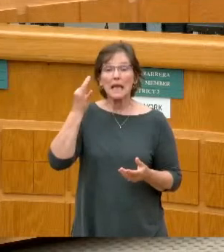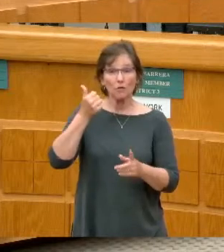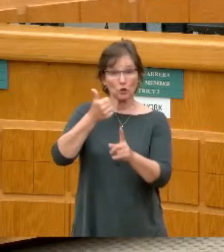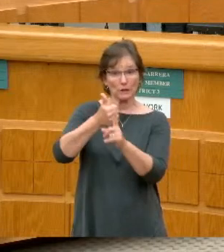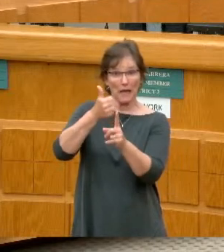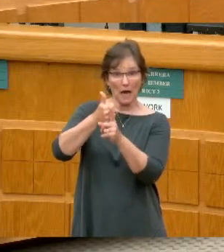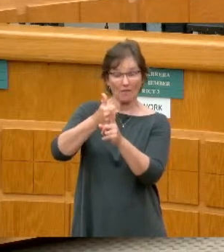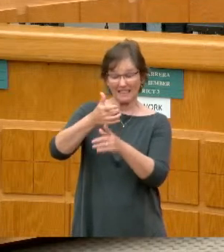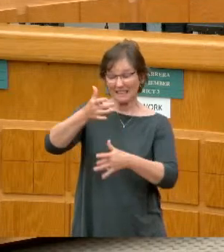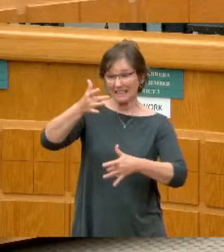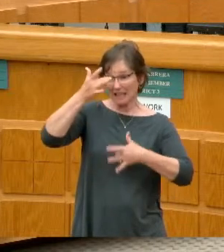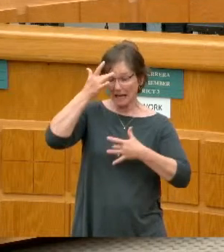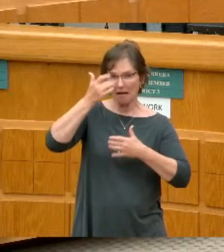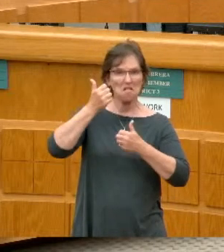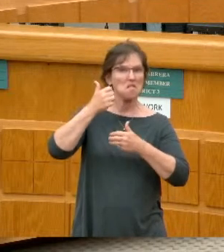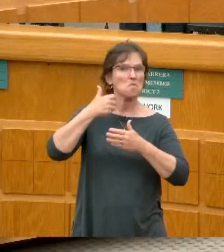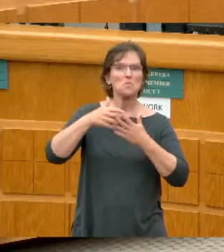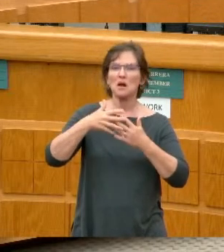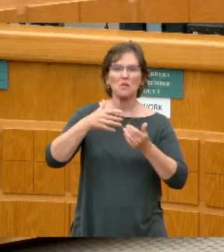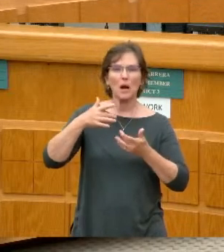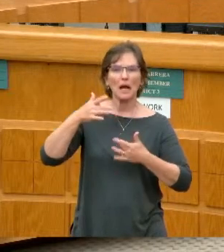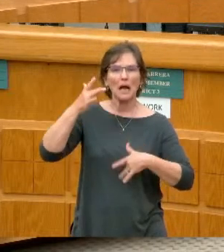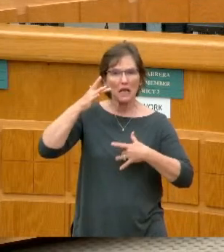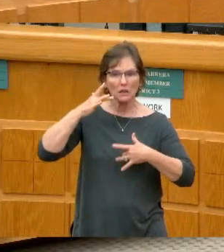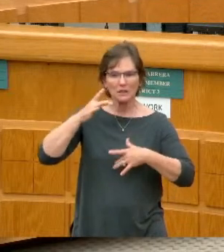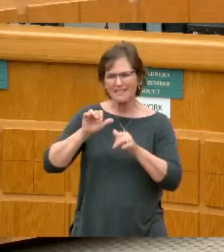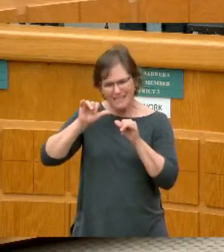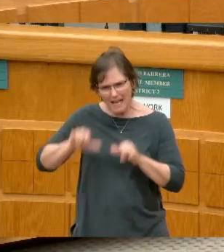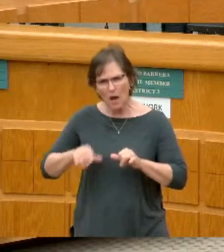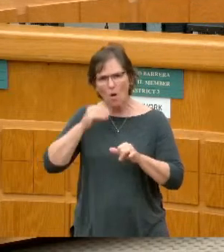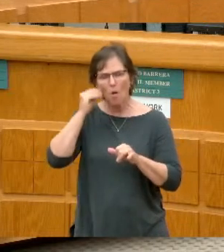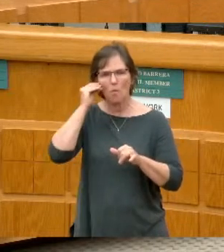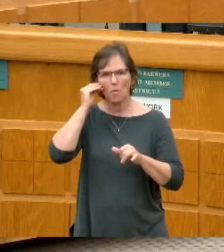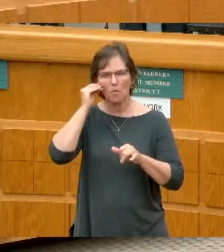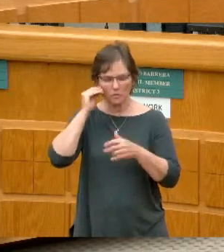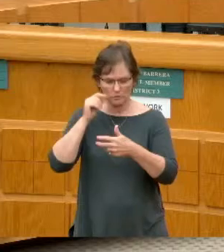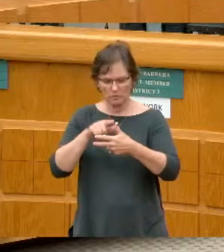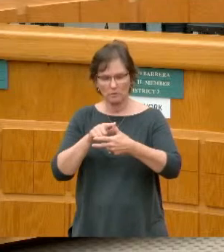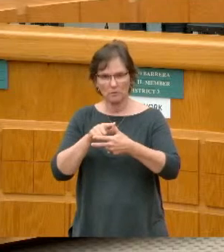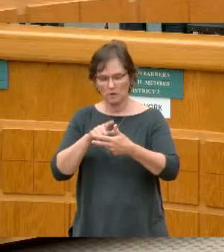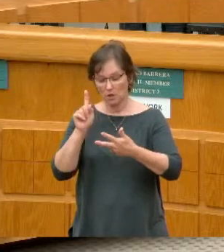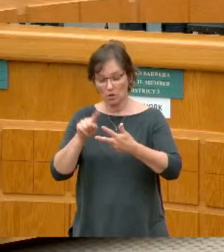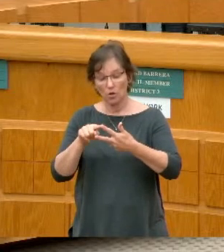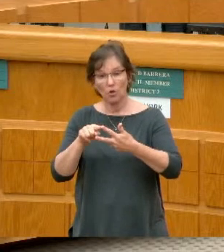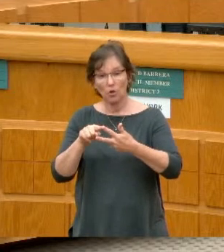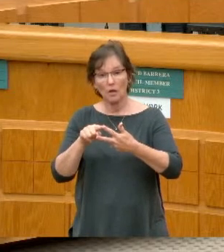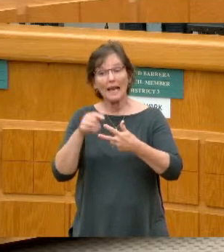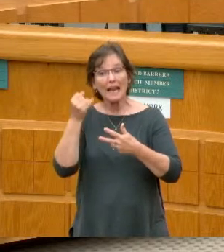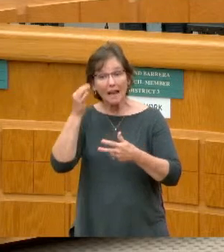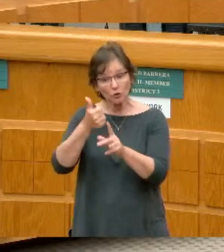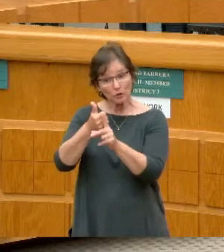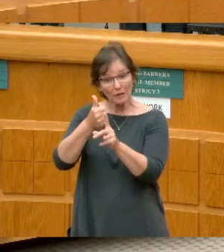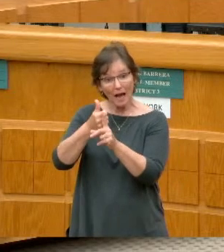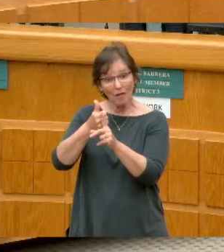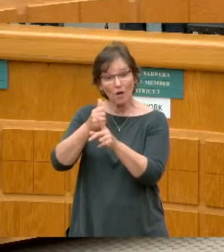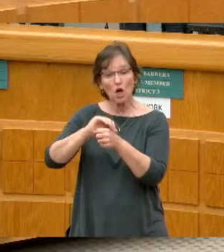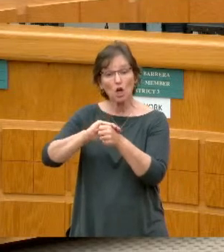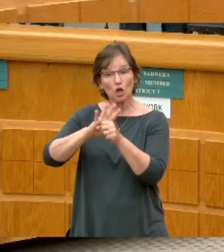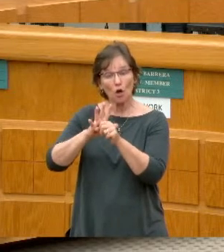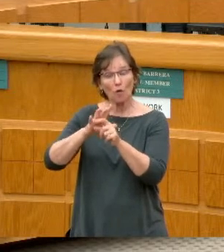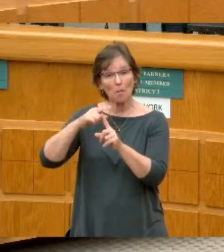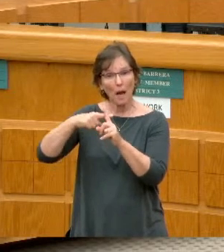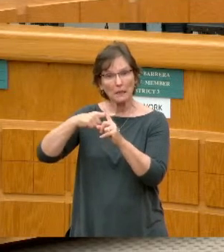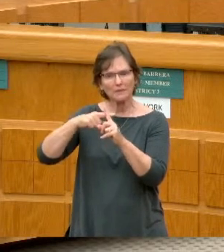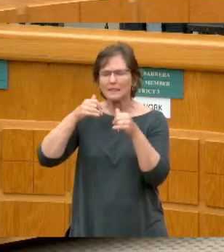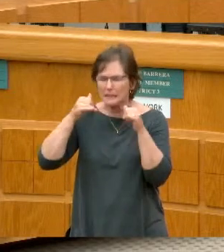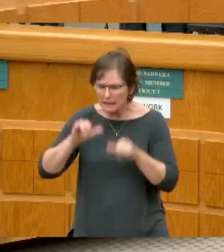450 people in Nueces County due to this virus. Let me point out some very effective practices that will help keep this